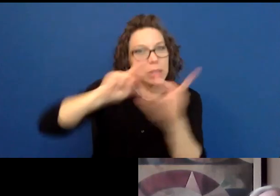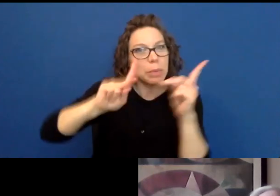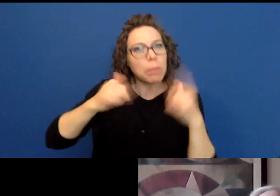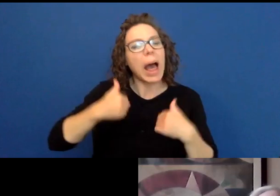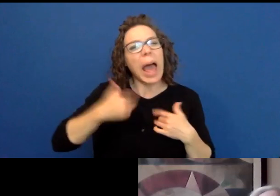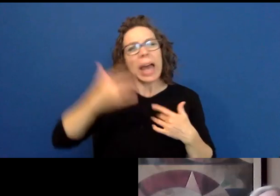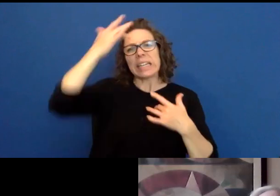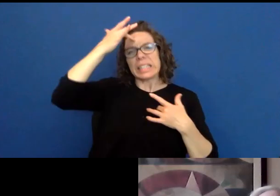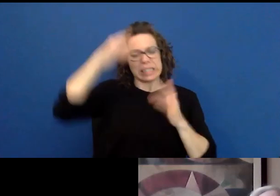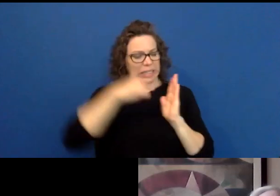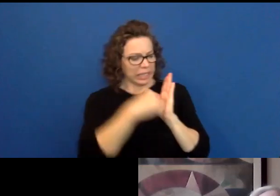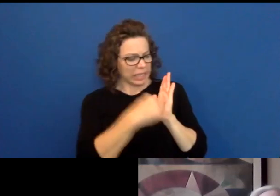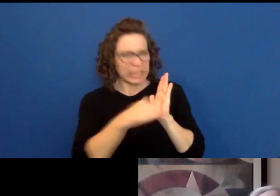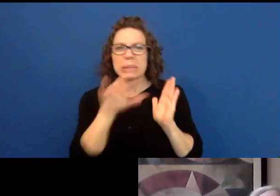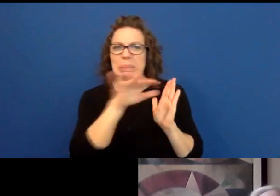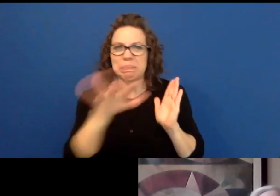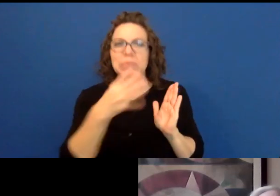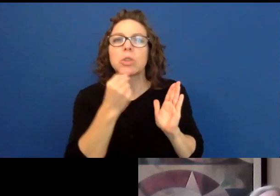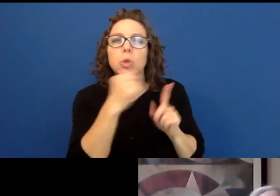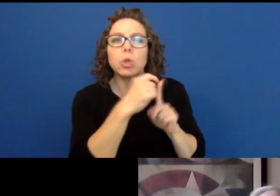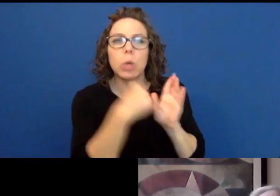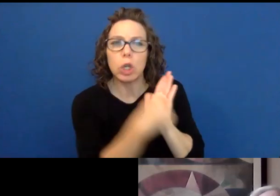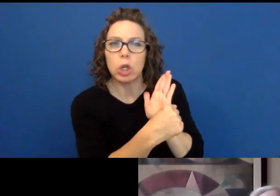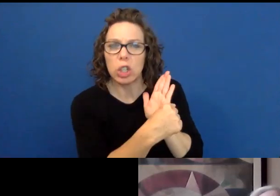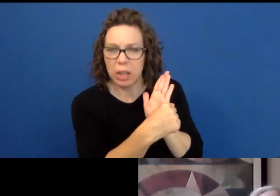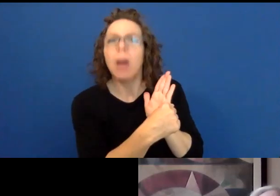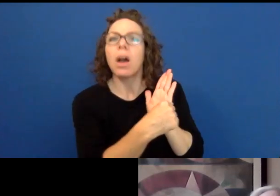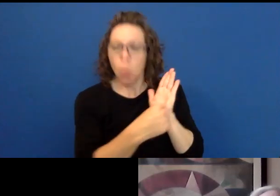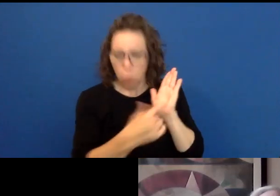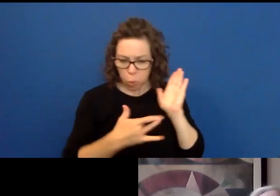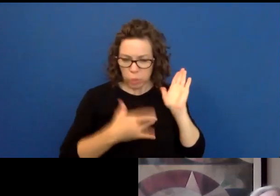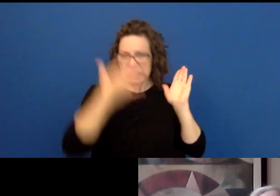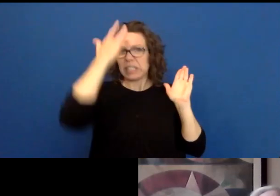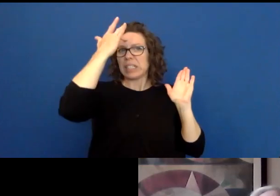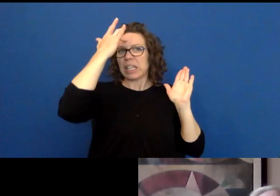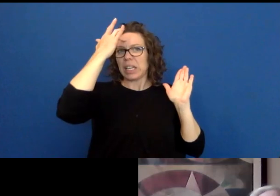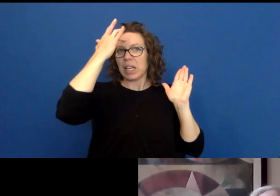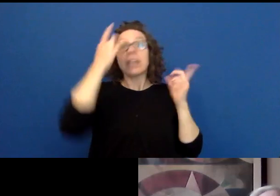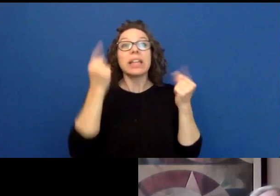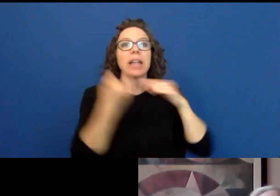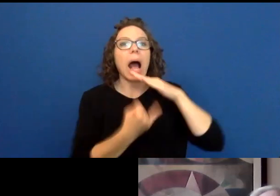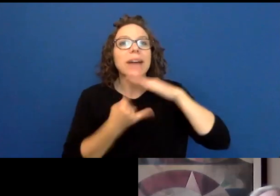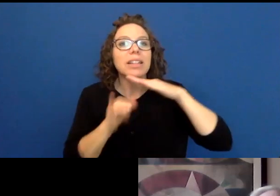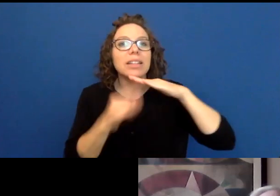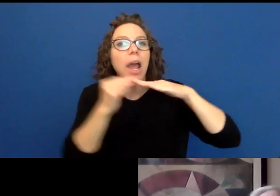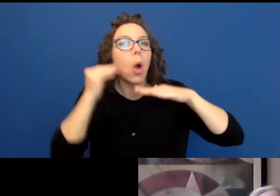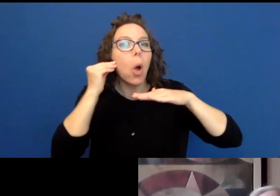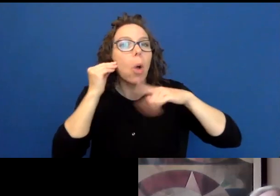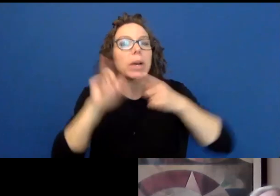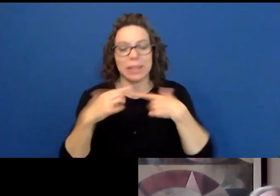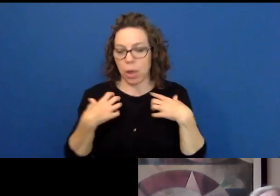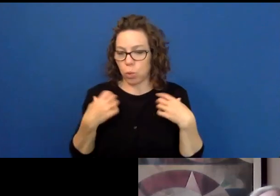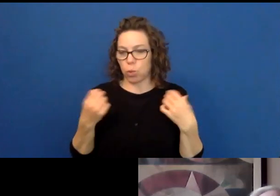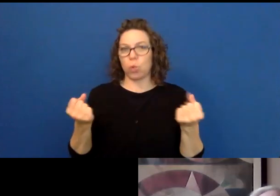tzara'at got inspected, stayed quarantined in their homes until cleared, and if sure they were infected,